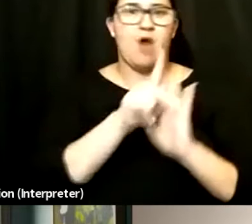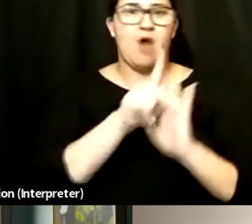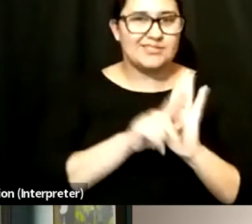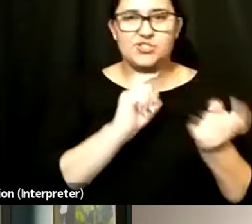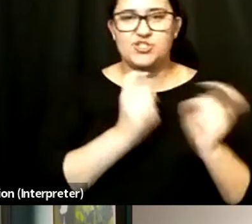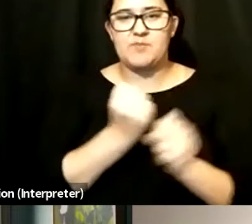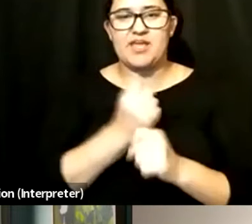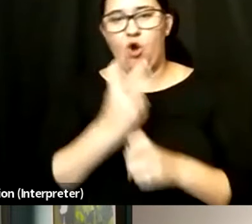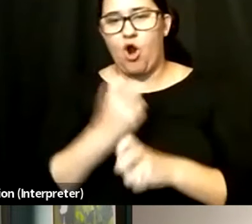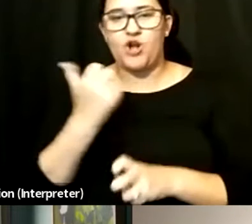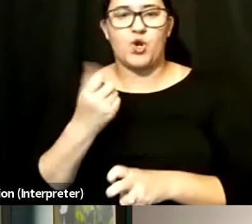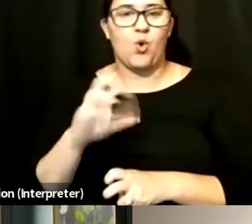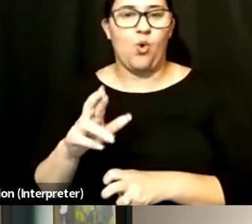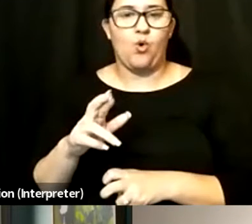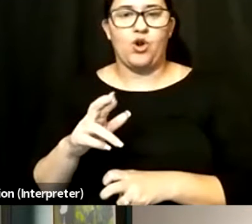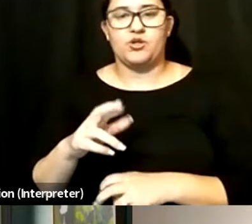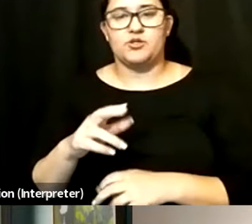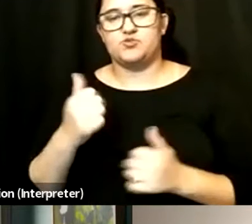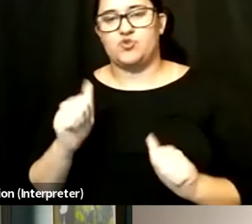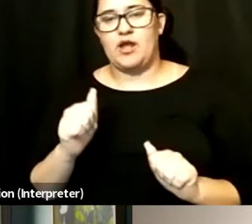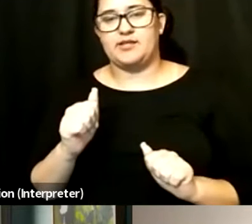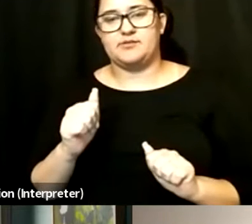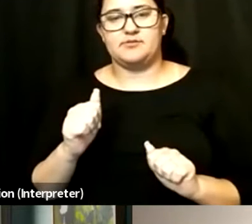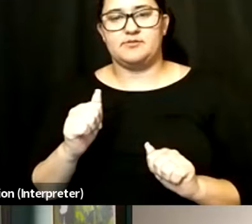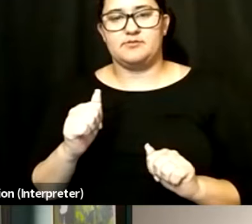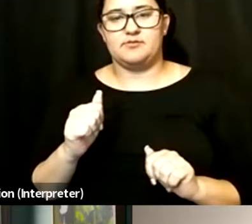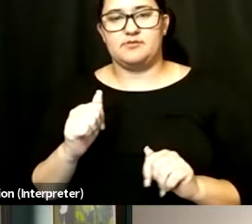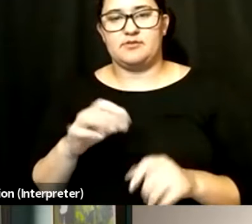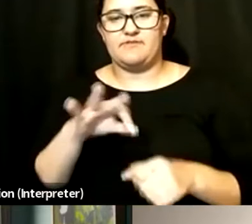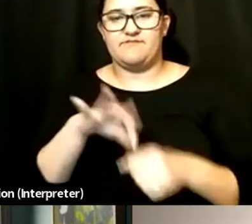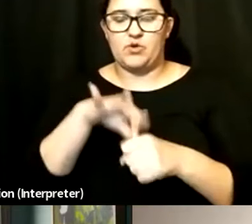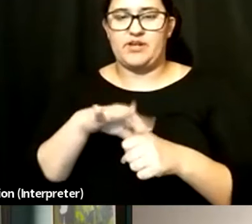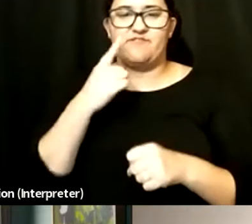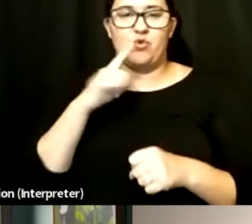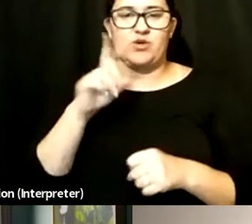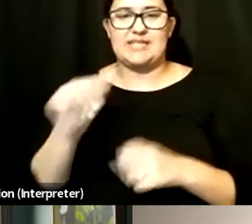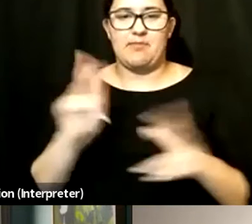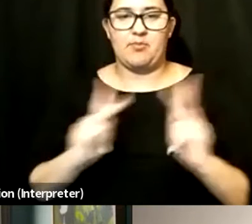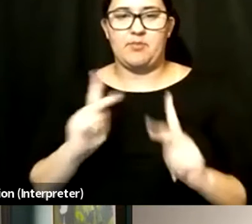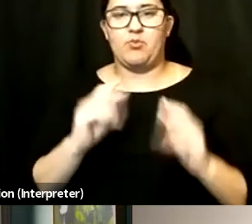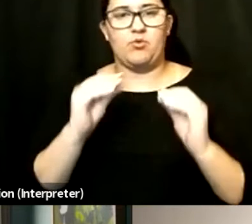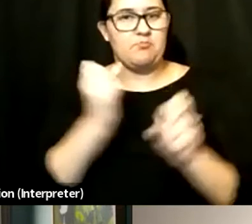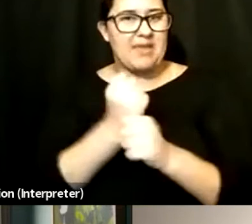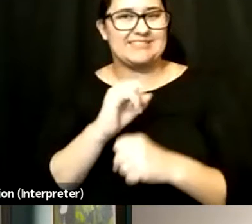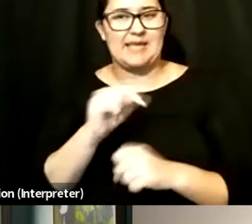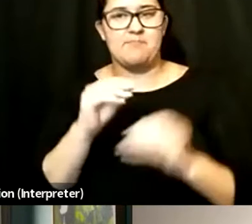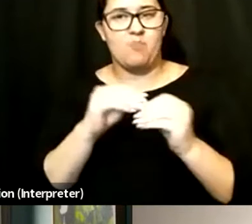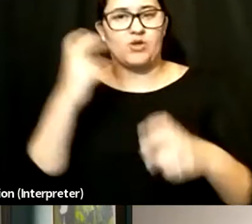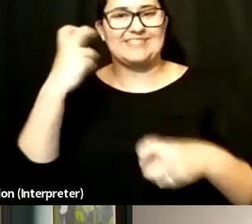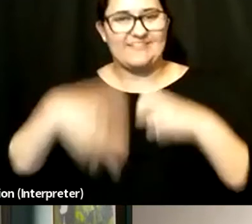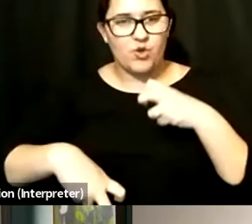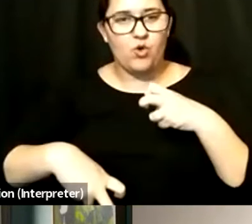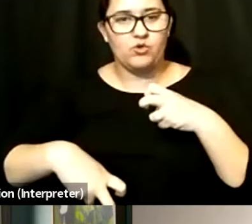election protection or election security. But that inherently makes voting for disabled people more difficult. And then there